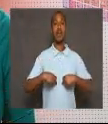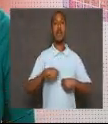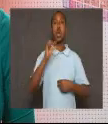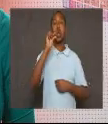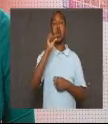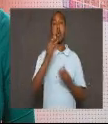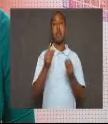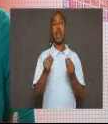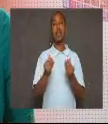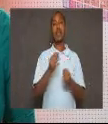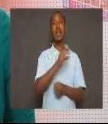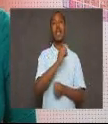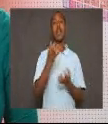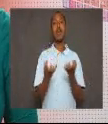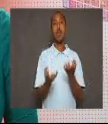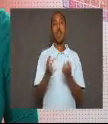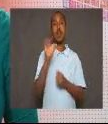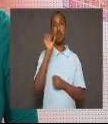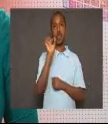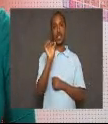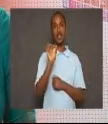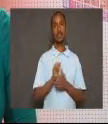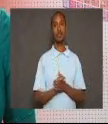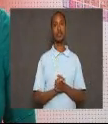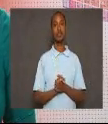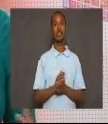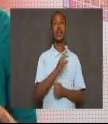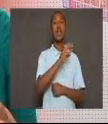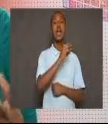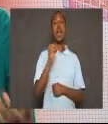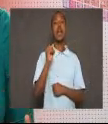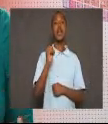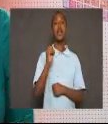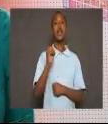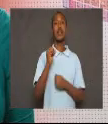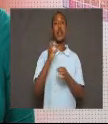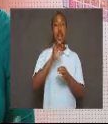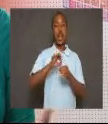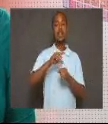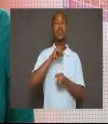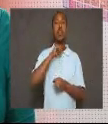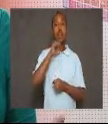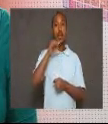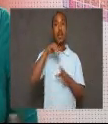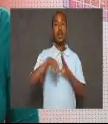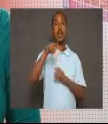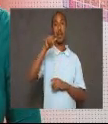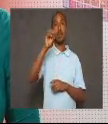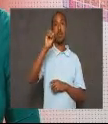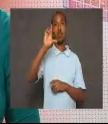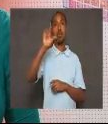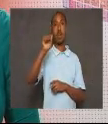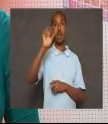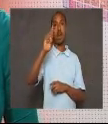low melting and boiling points and are insoluble in polar